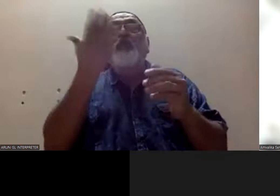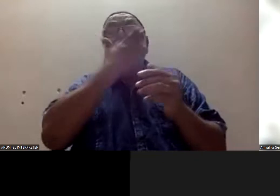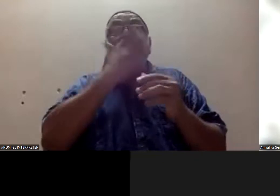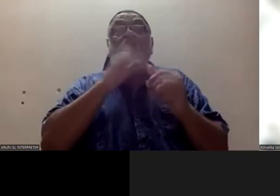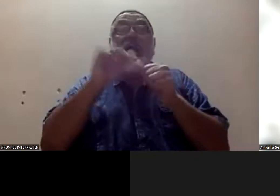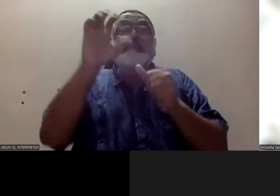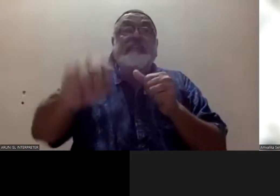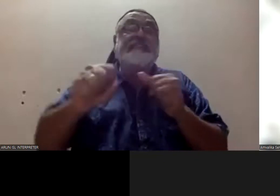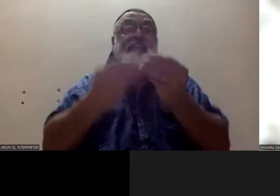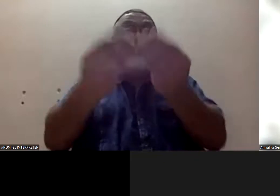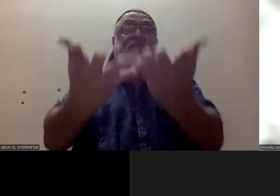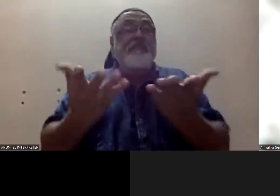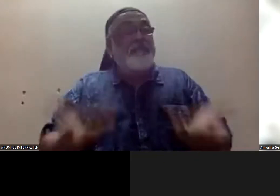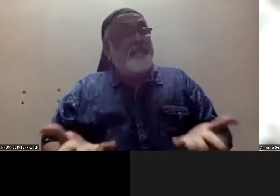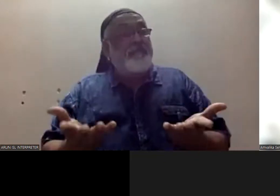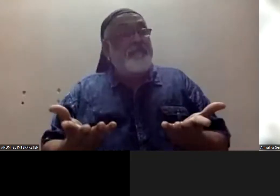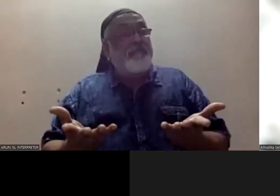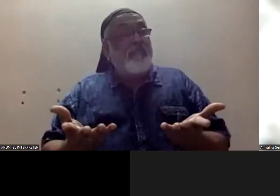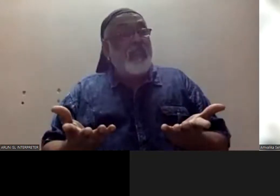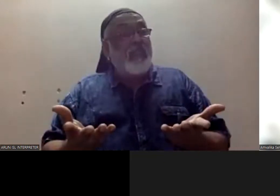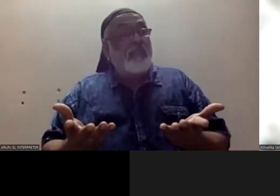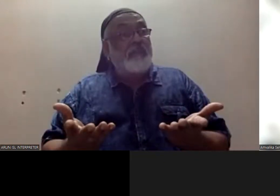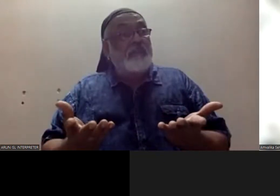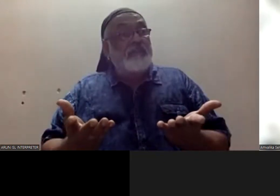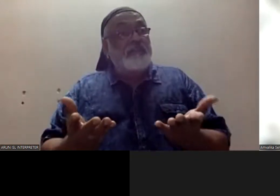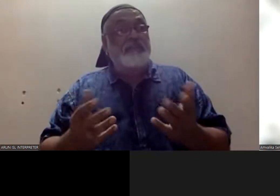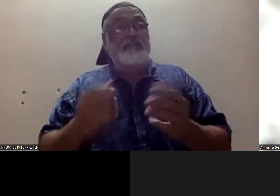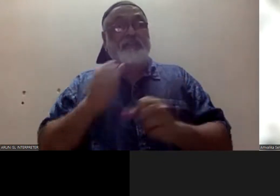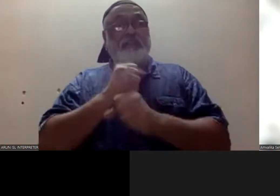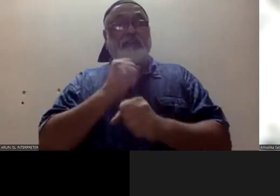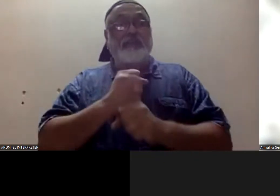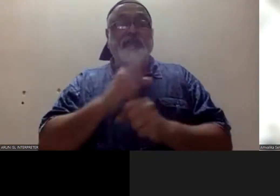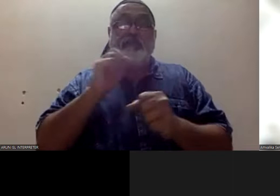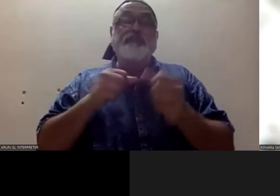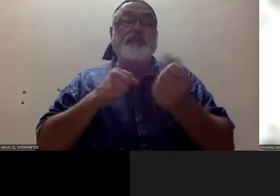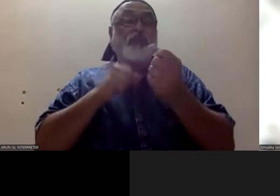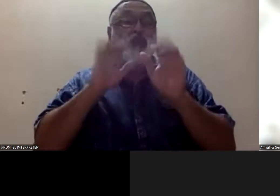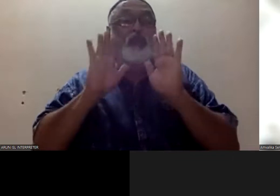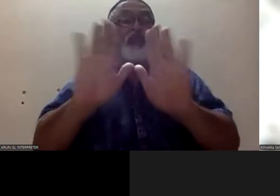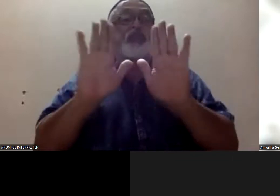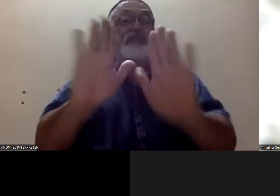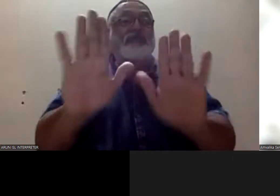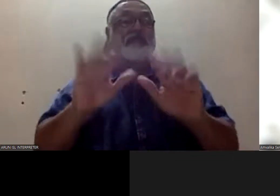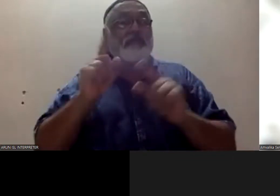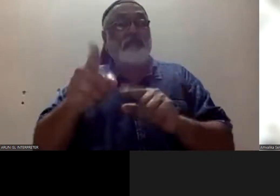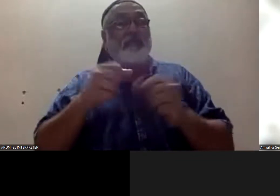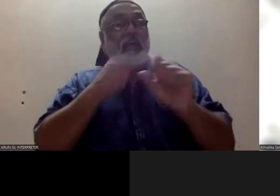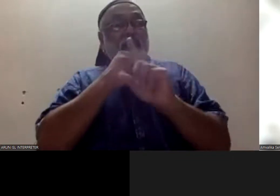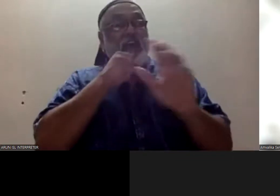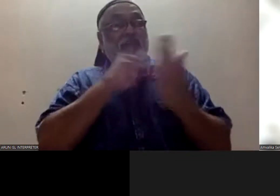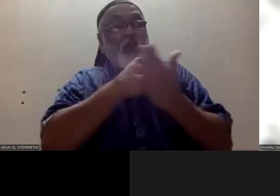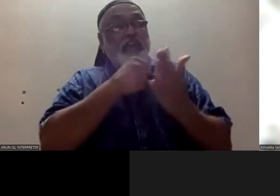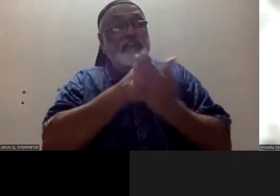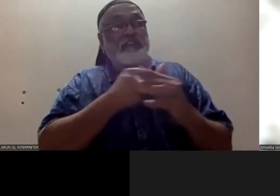that's also a wonderful idea. I think just the government needs to be pushed here, but Yeah, very much doable, and I think it should be done